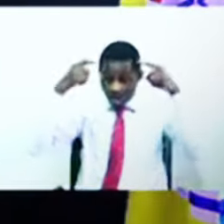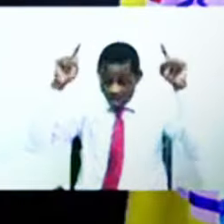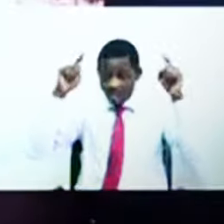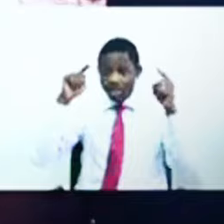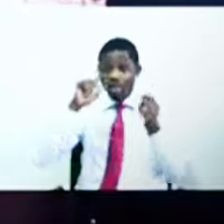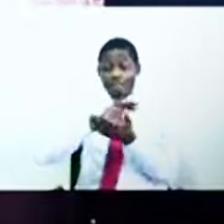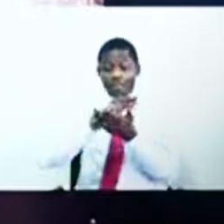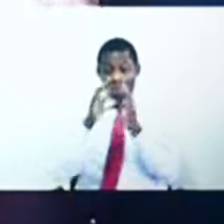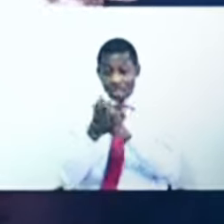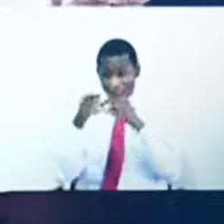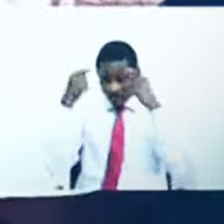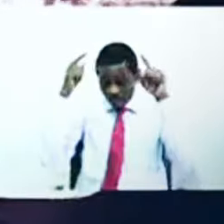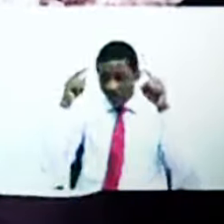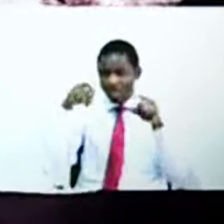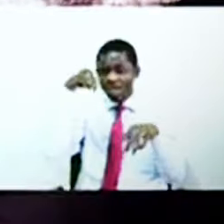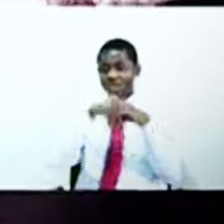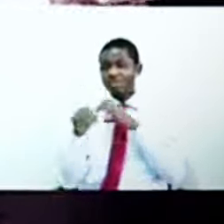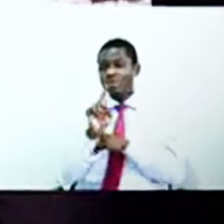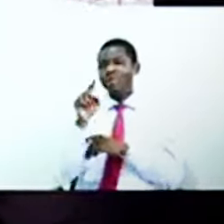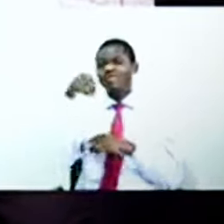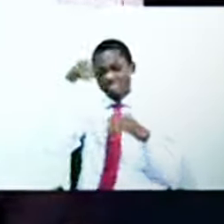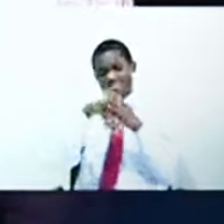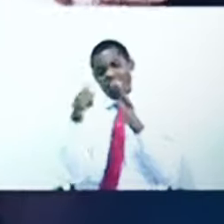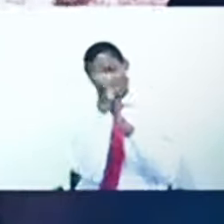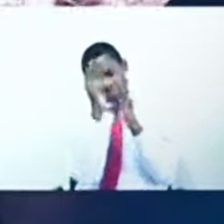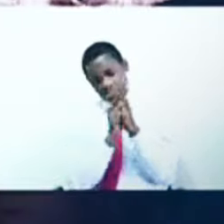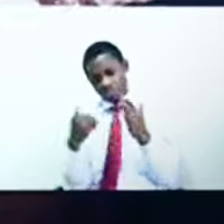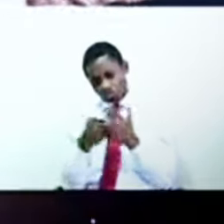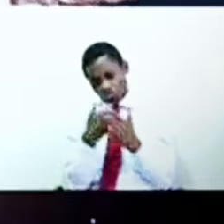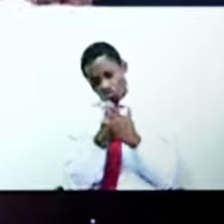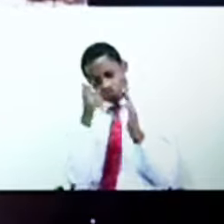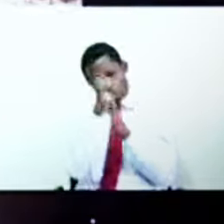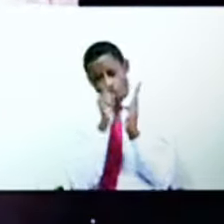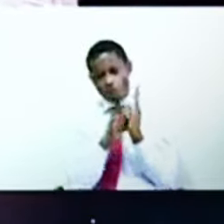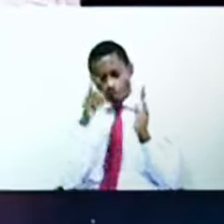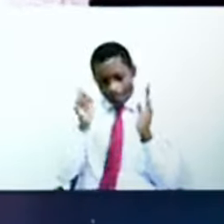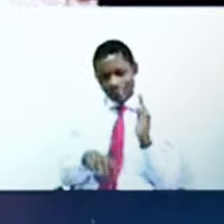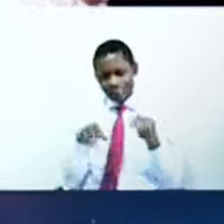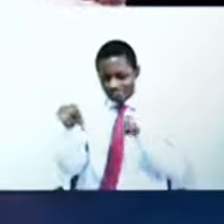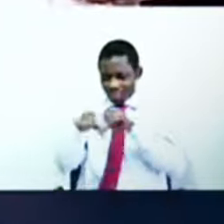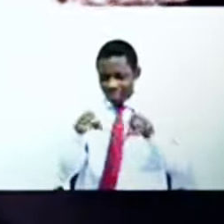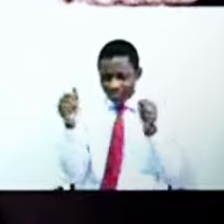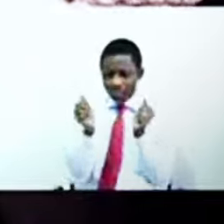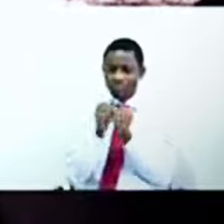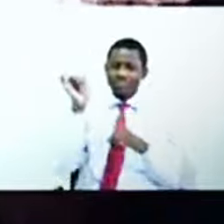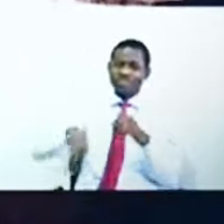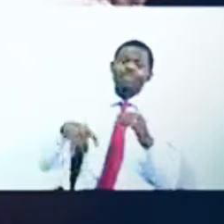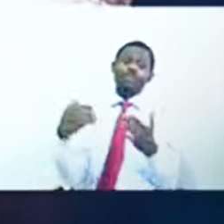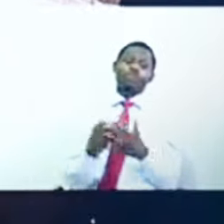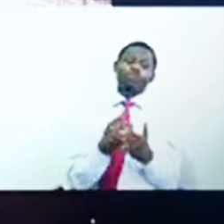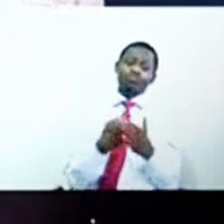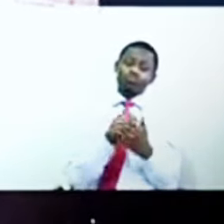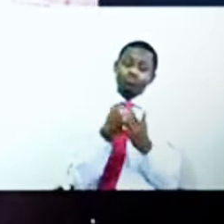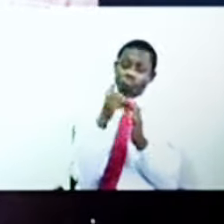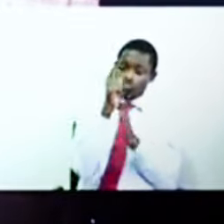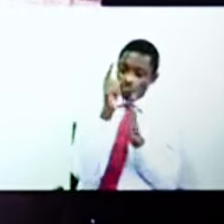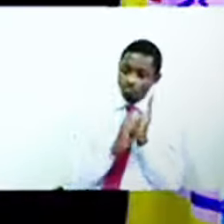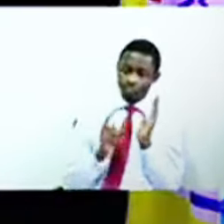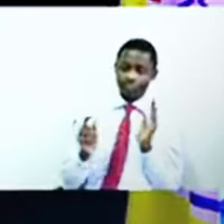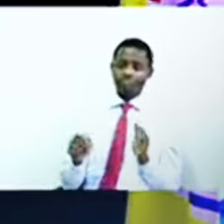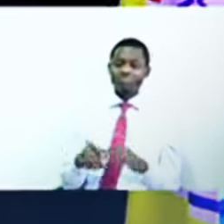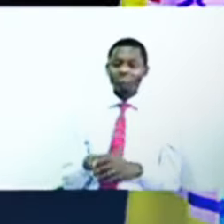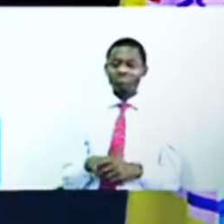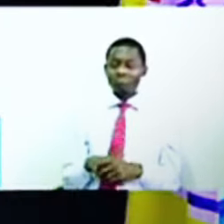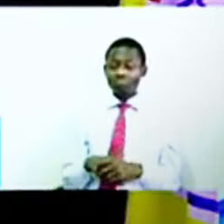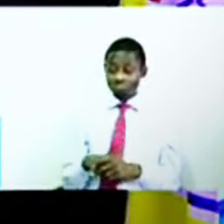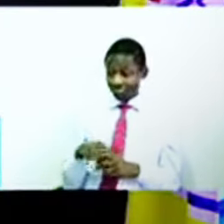Act upon it. Act upon it. You see, sometimes you go to the law court